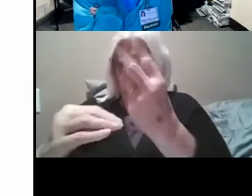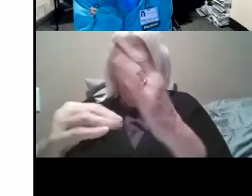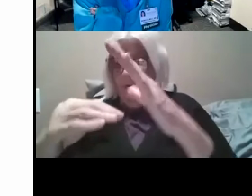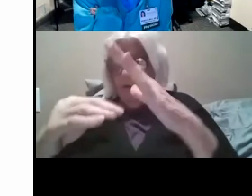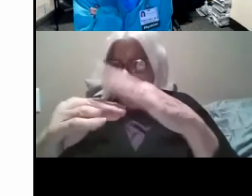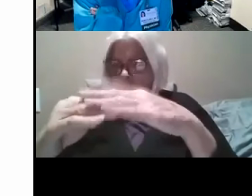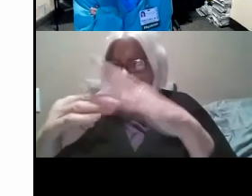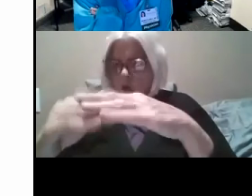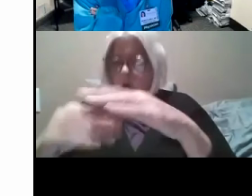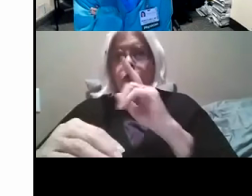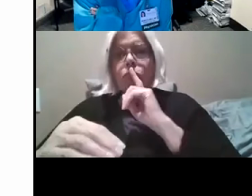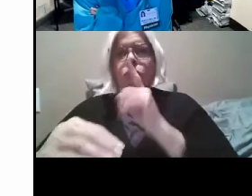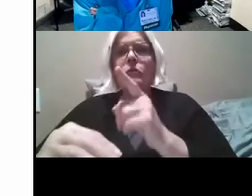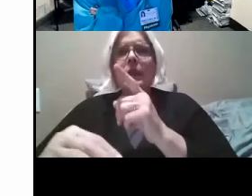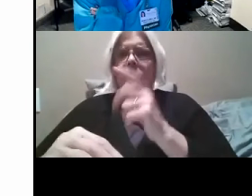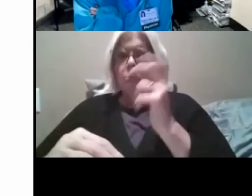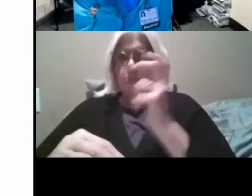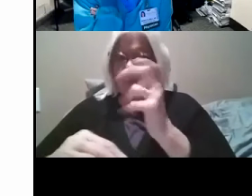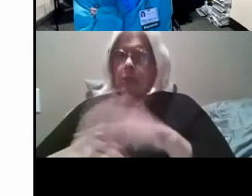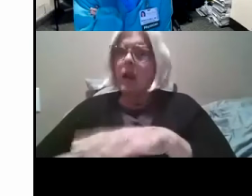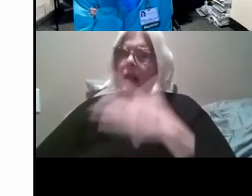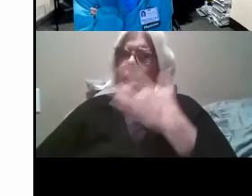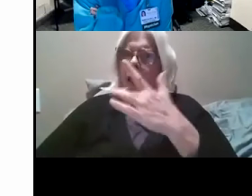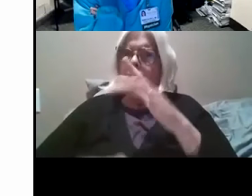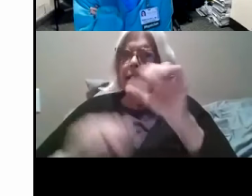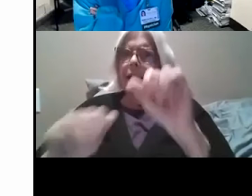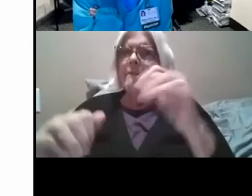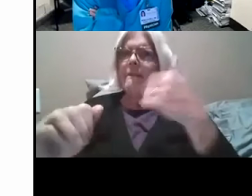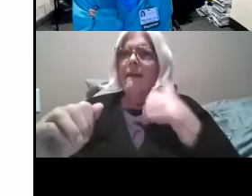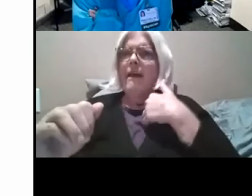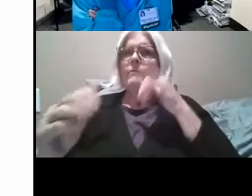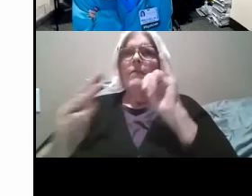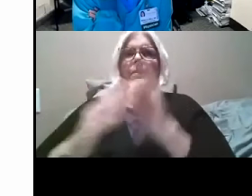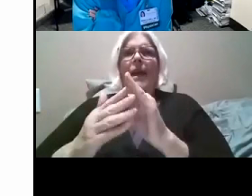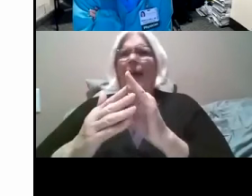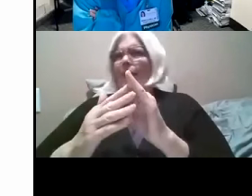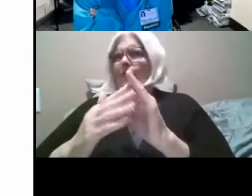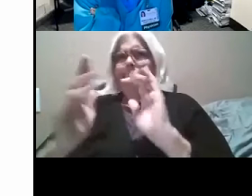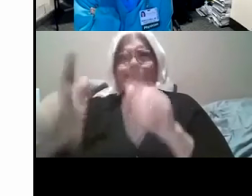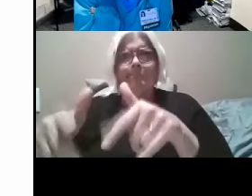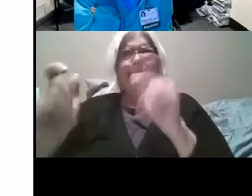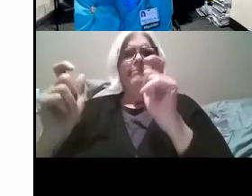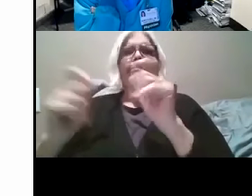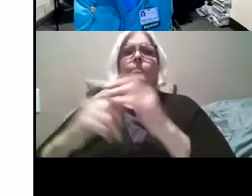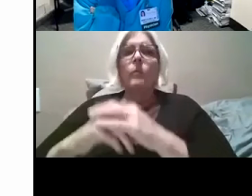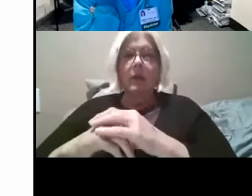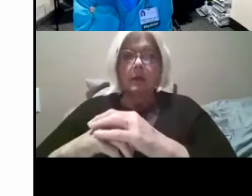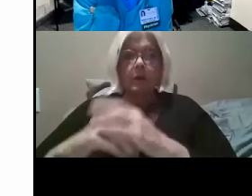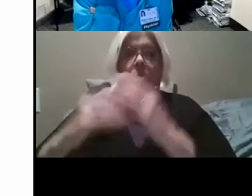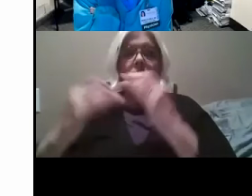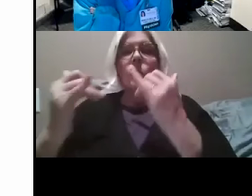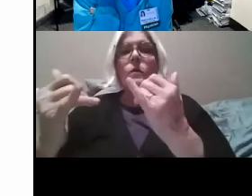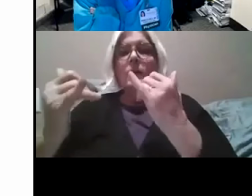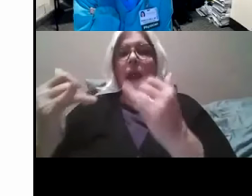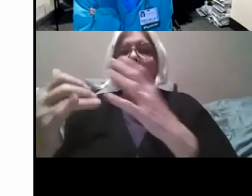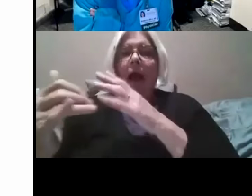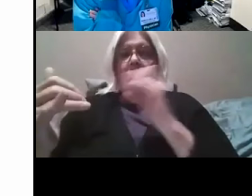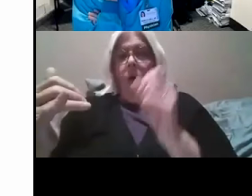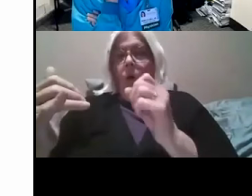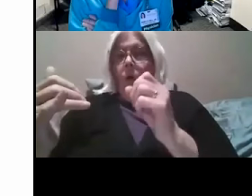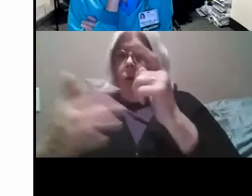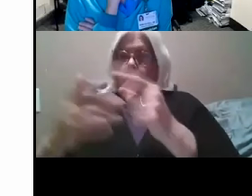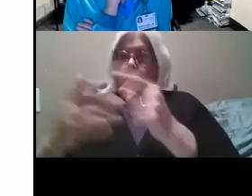can have that data in real time. So the history of the Pfizer-BioNTech COVID vaccine, this is the one that's been